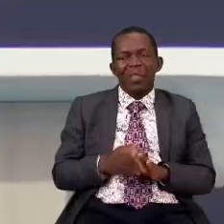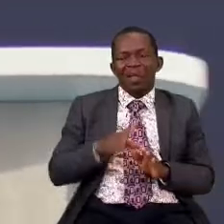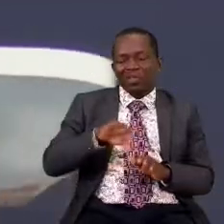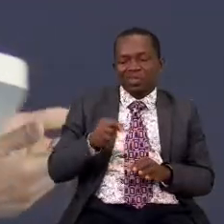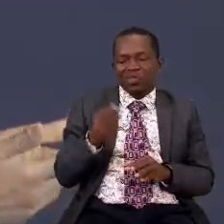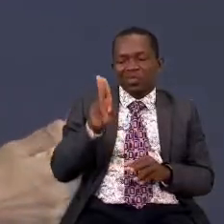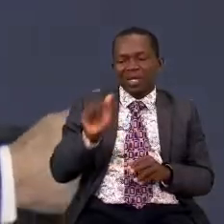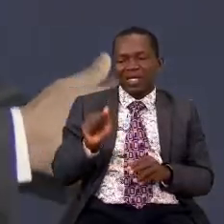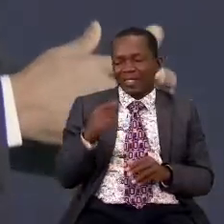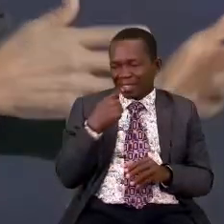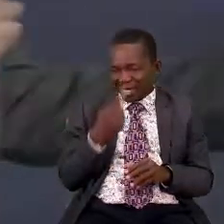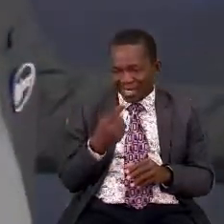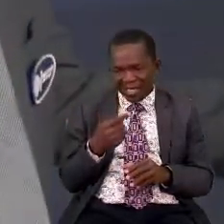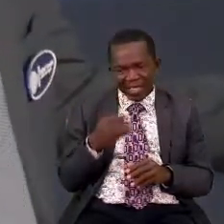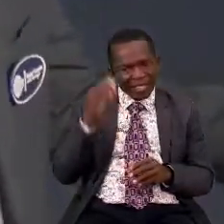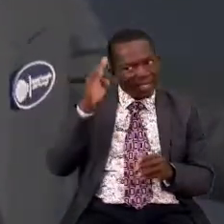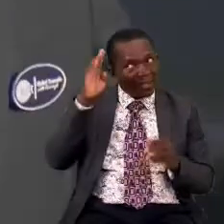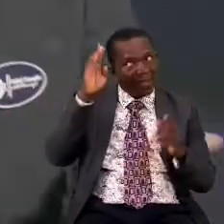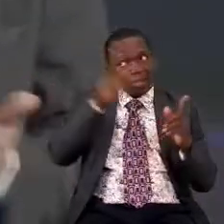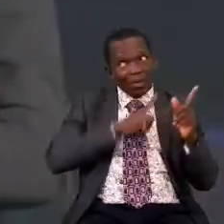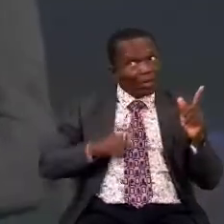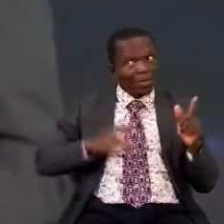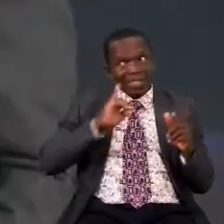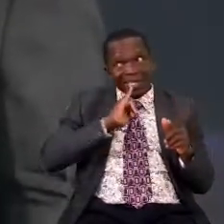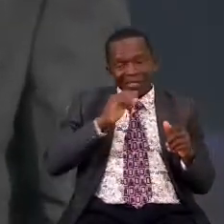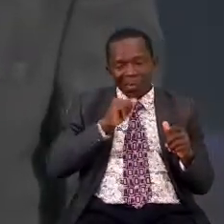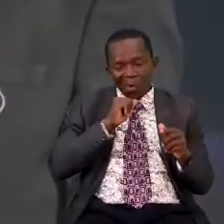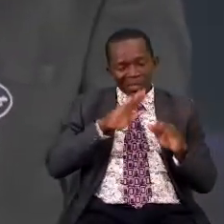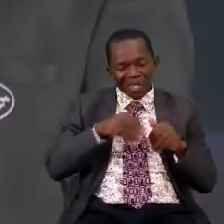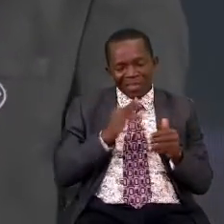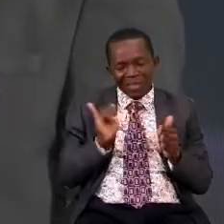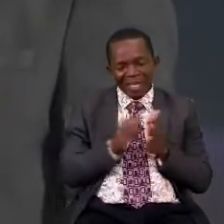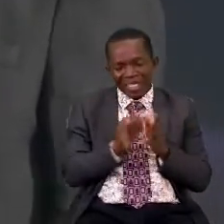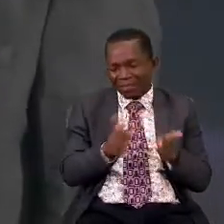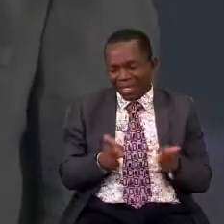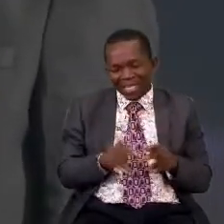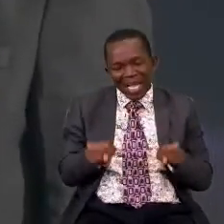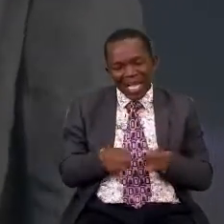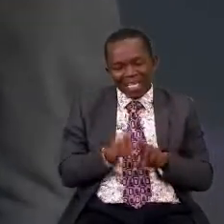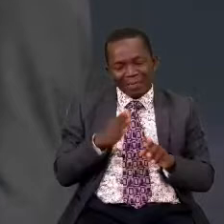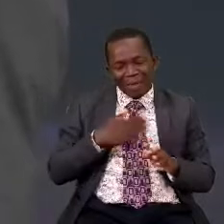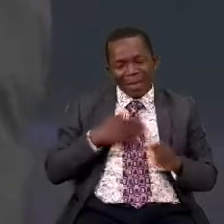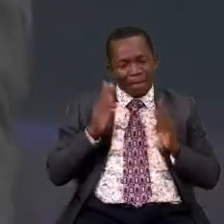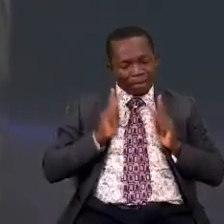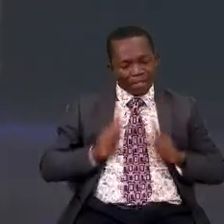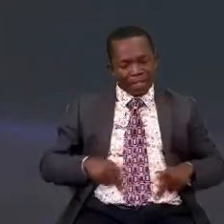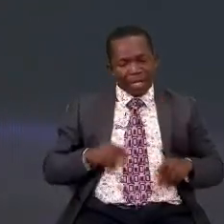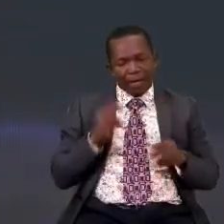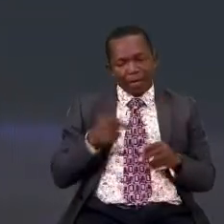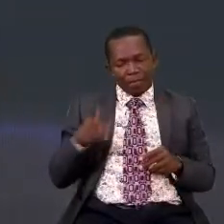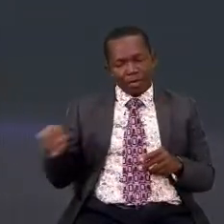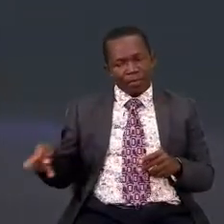representative of the children of Israel, of the descendants of Abraham. He had given